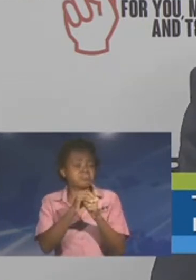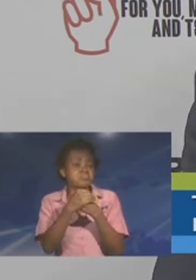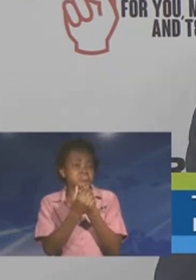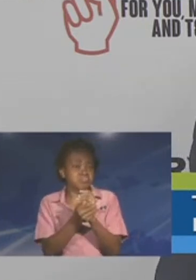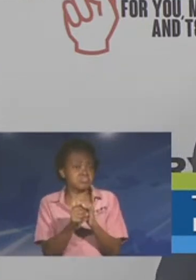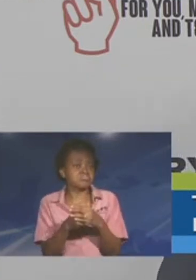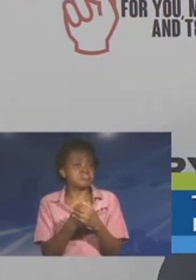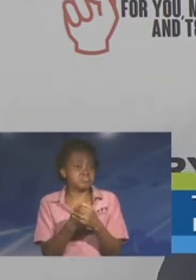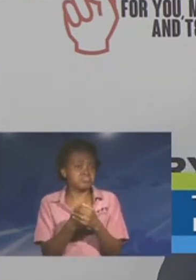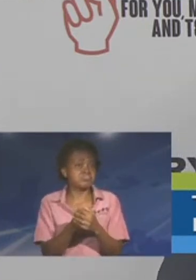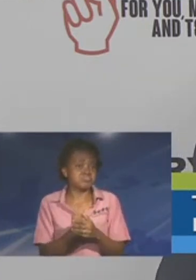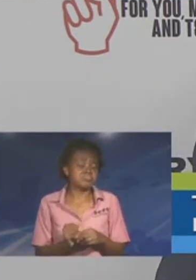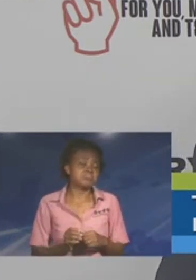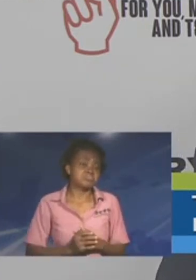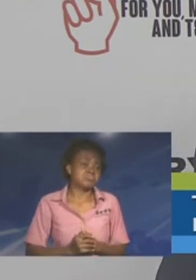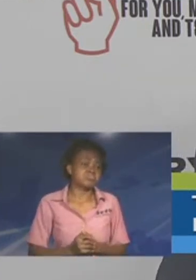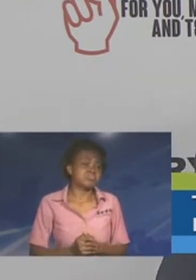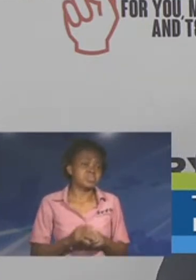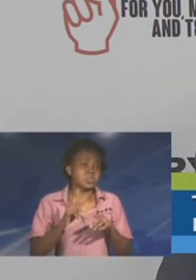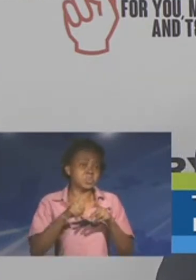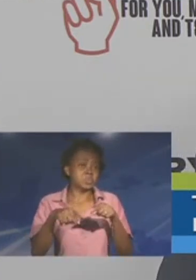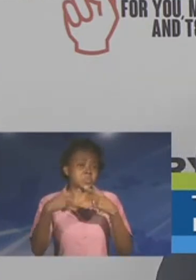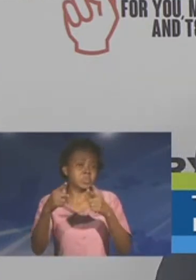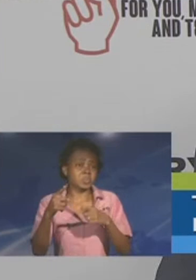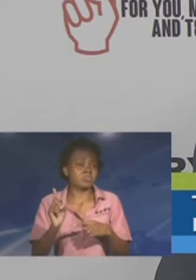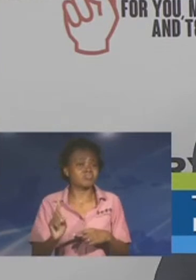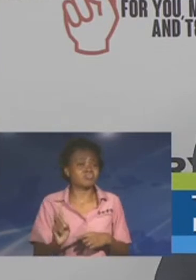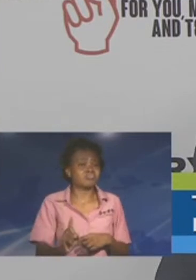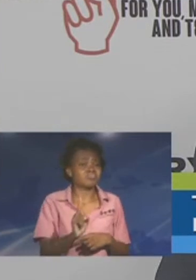their wall-mounted units. If I could just make a plea